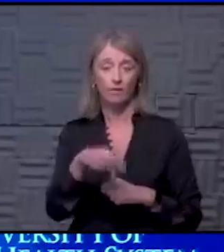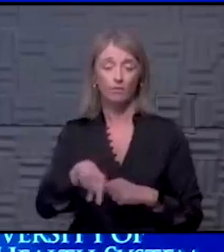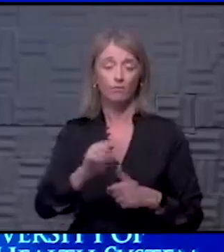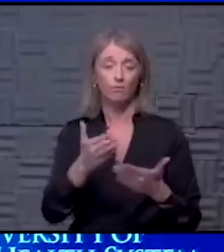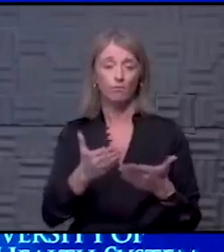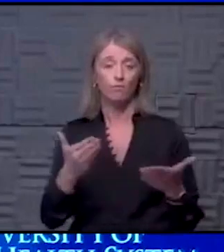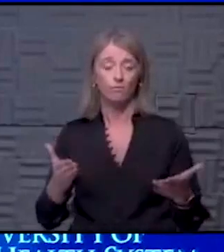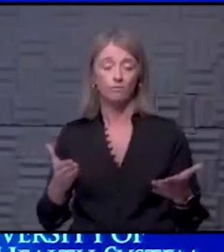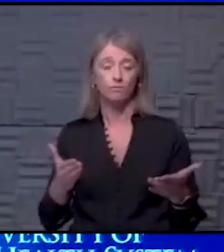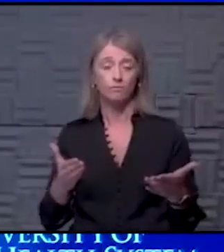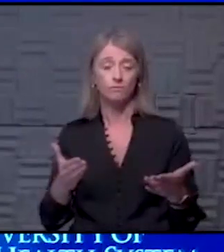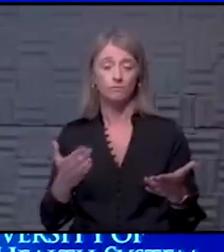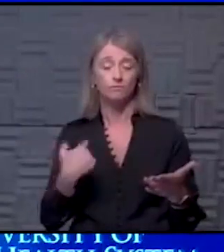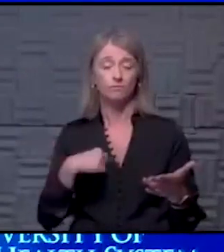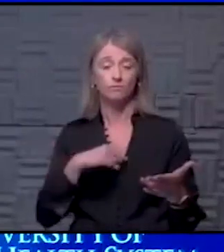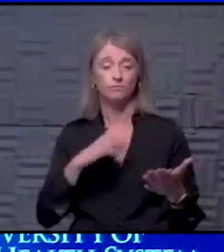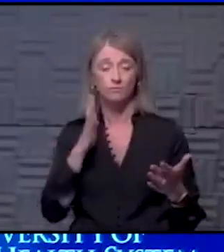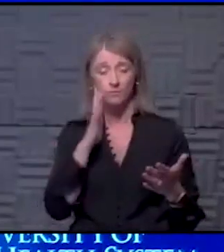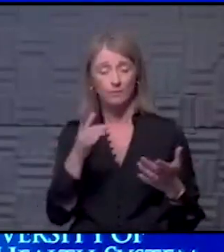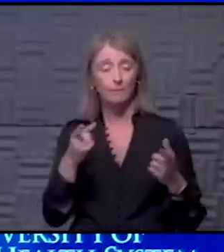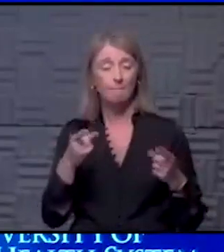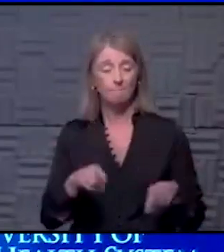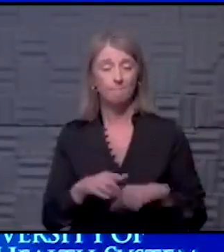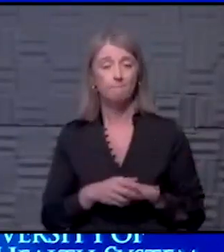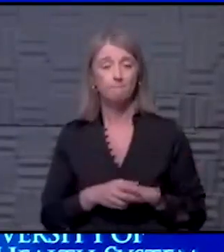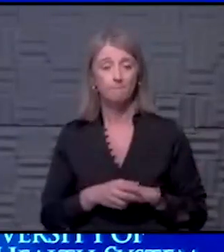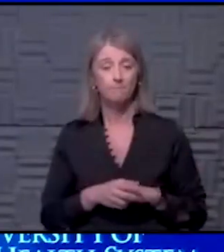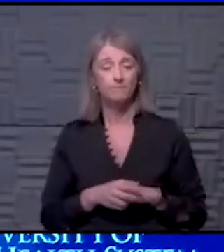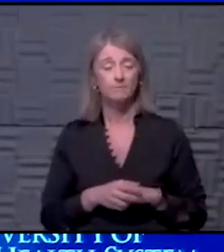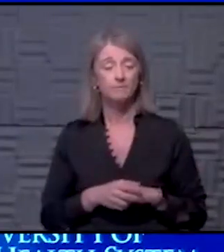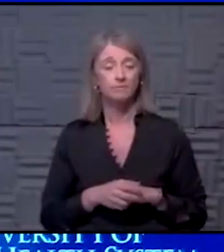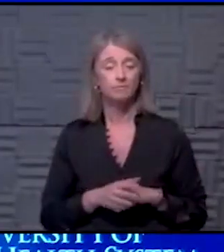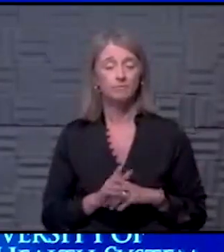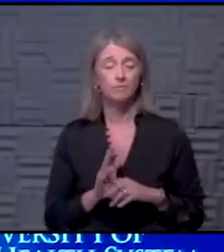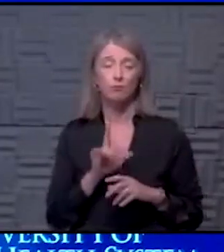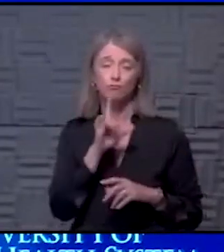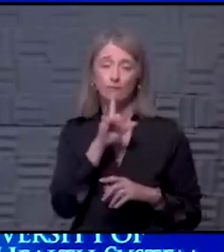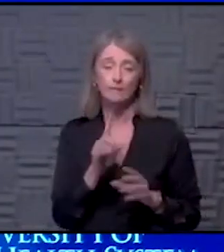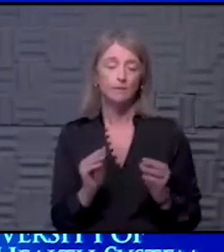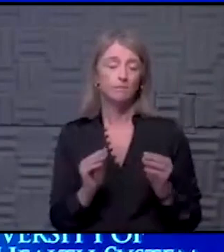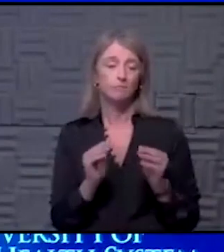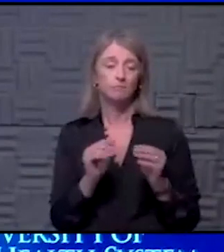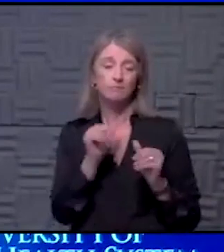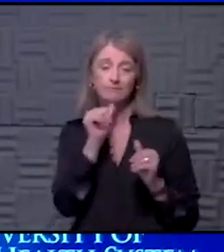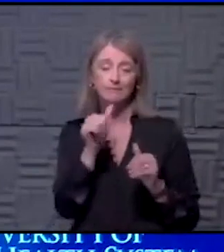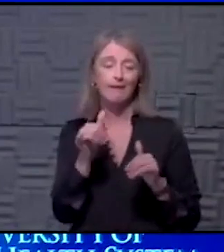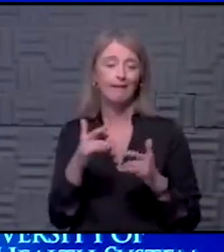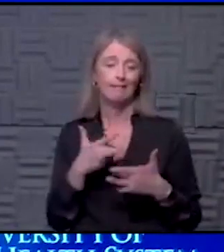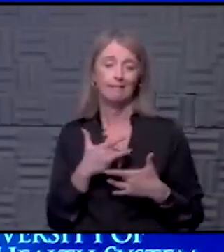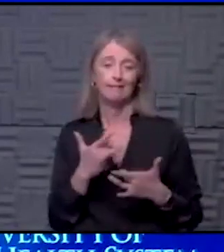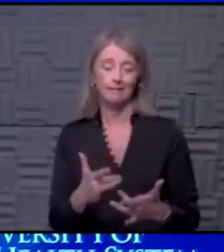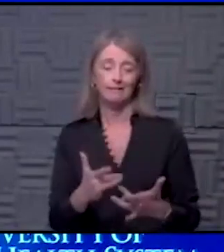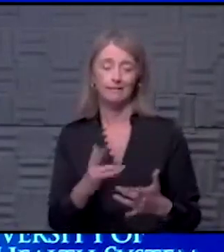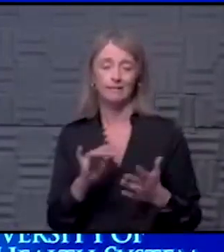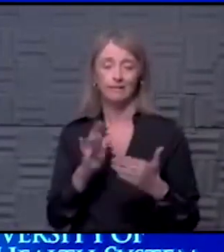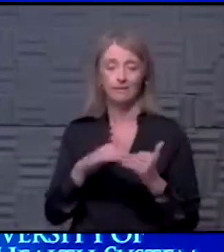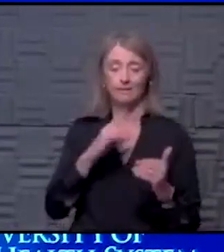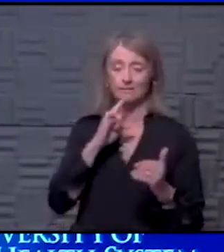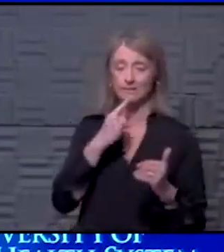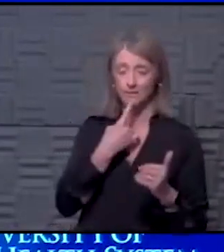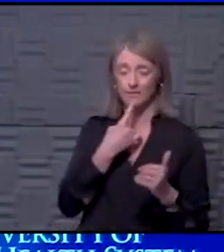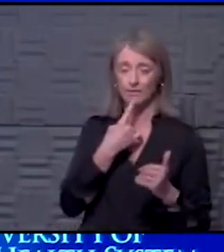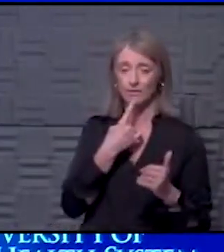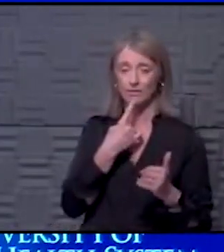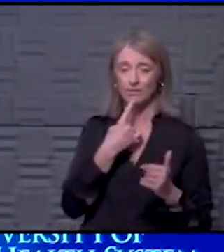things that will be happening are so much more unlikely than severe consequences of a